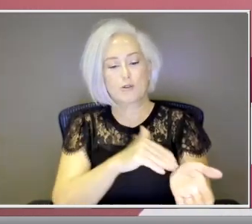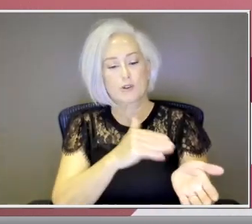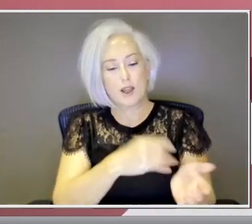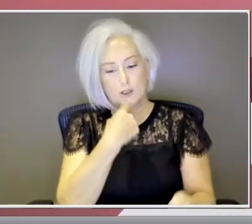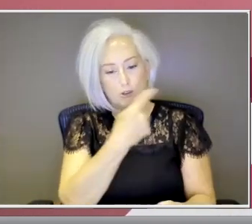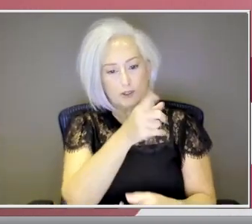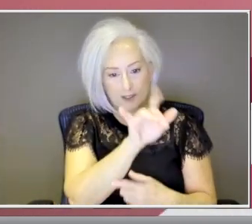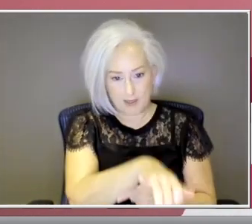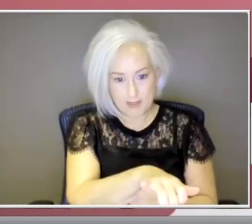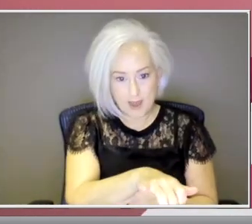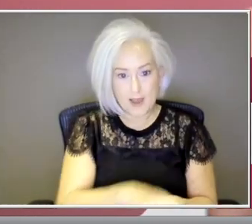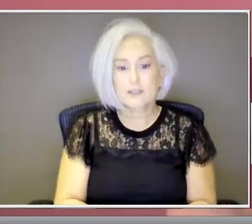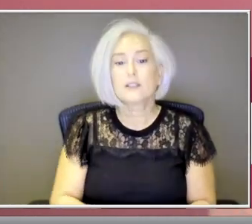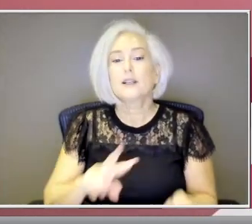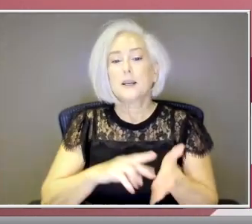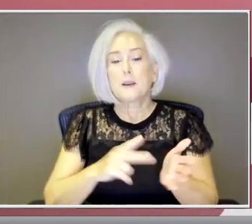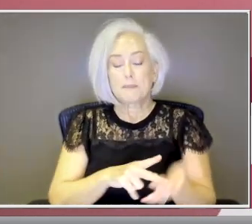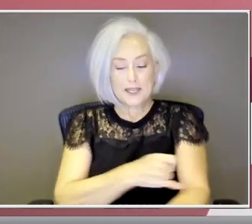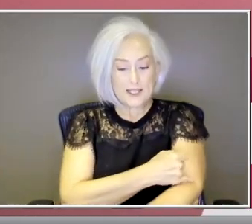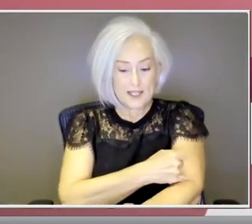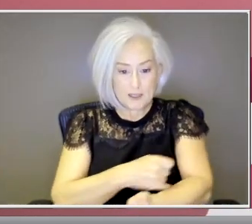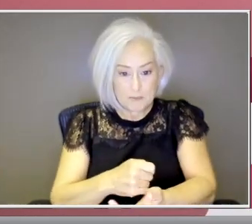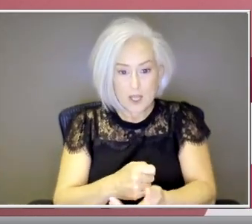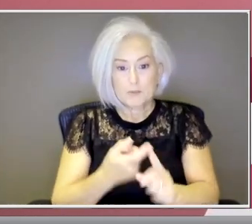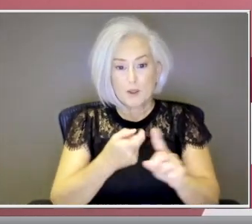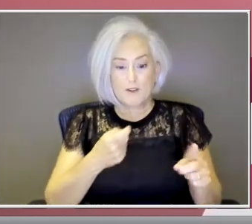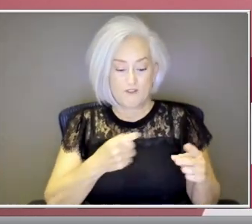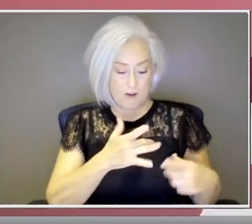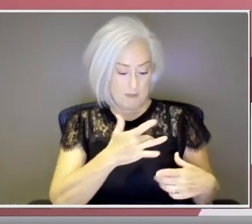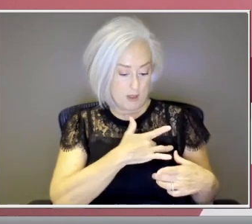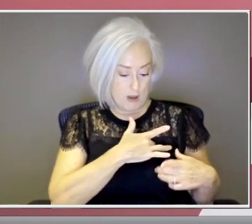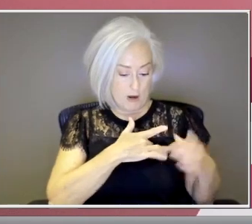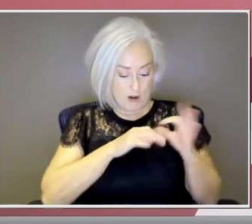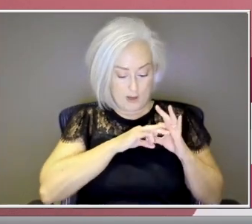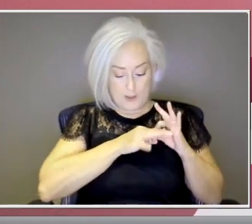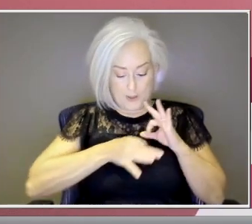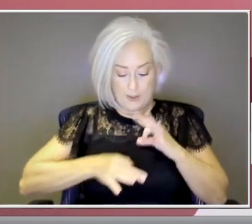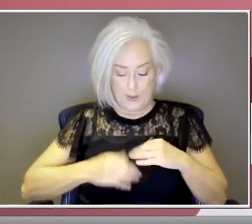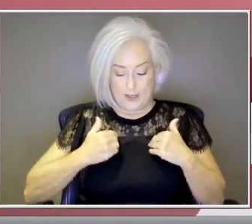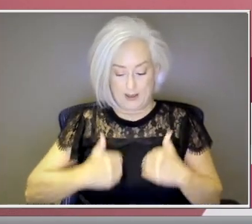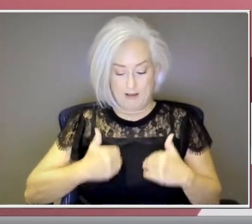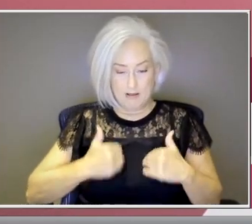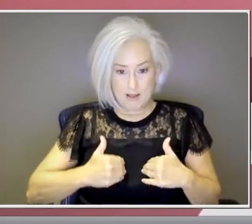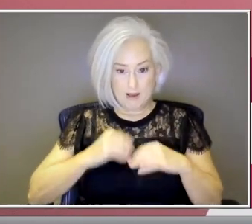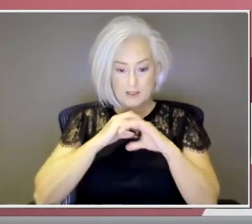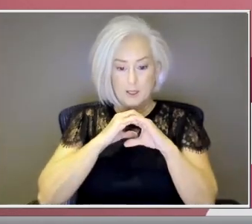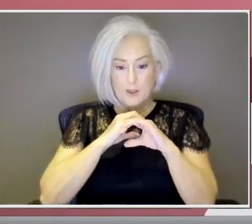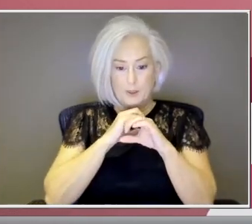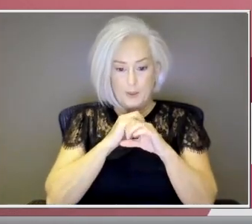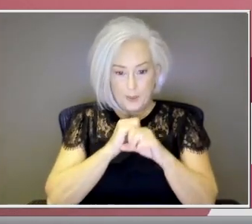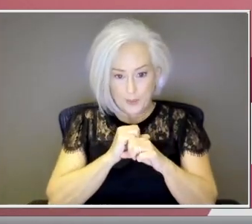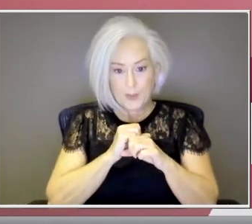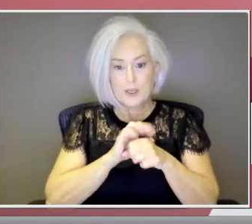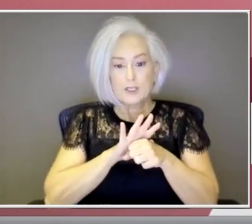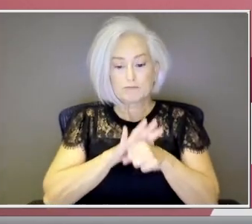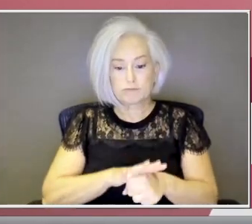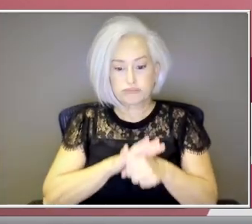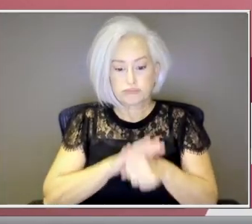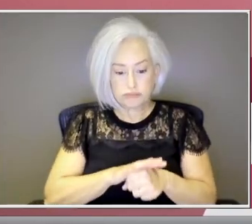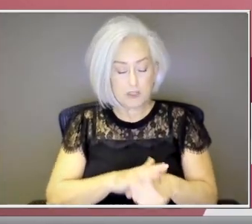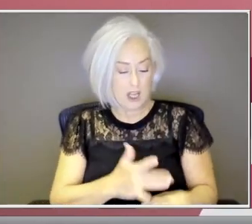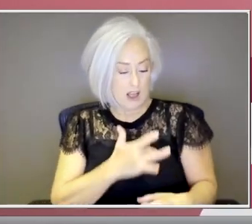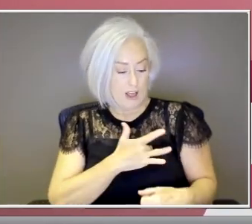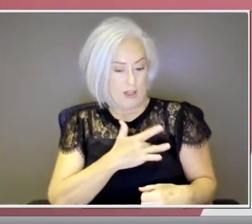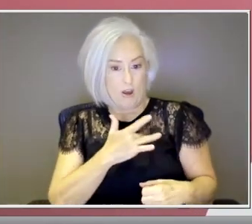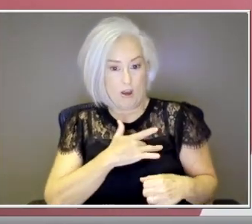the blood vessels that go from the heart to the lungs. Lots of different things can cause that, but the part of the heart that squeezes blood to the lungs,